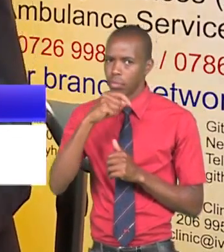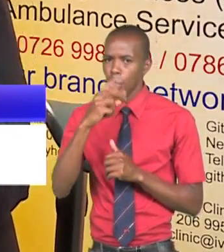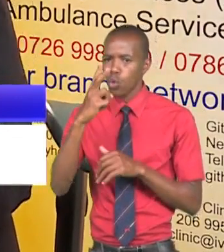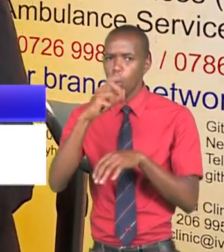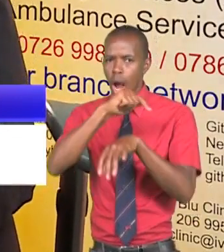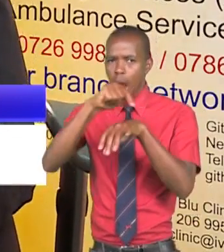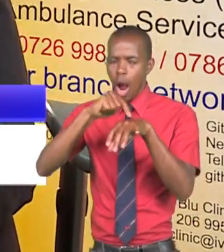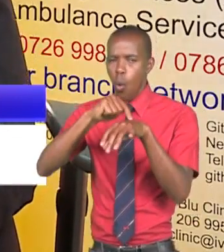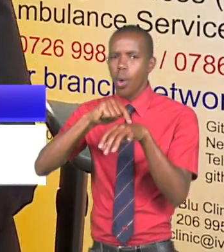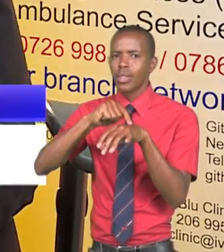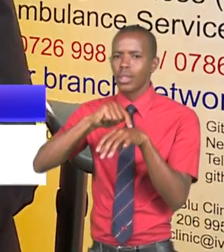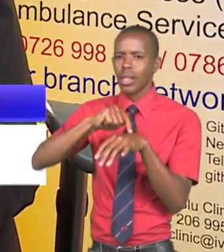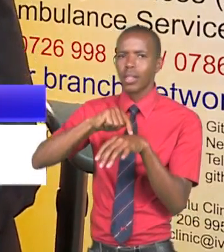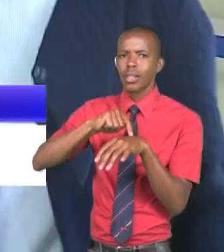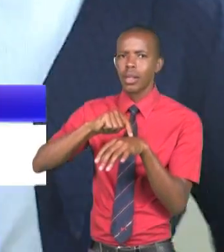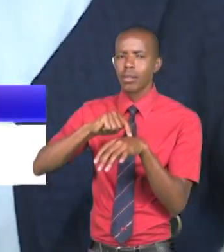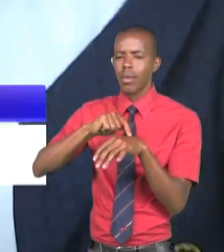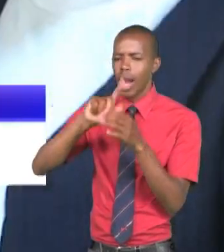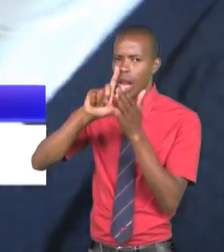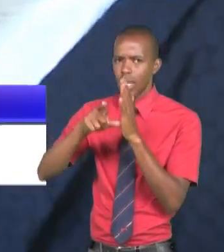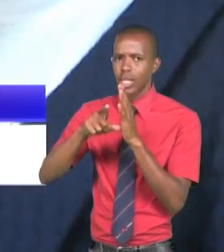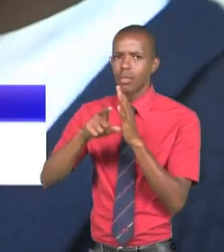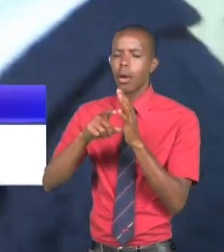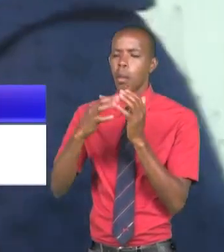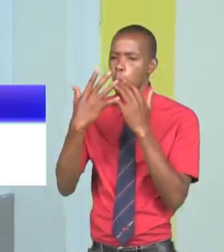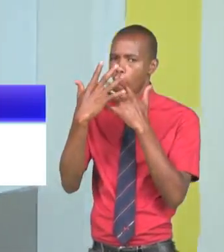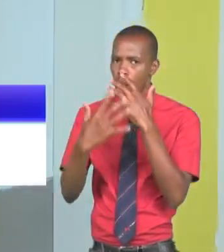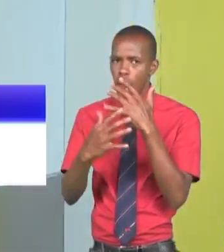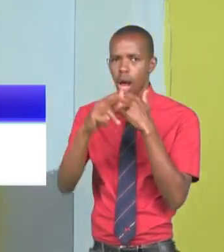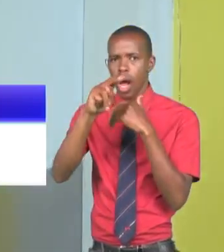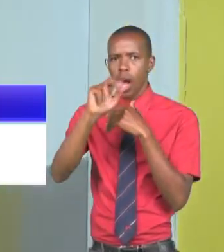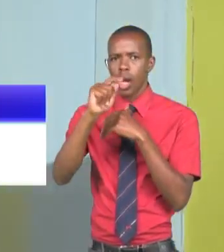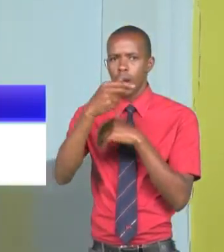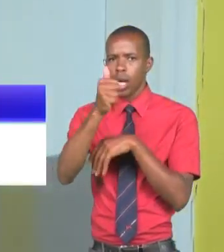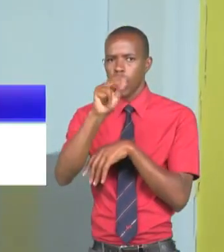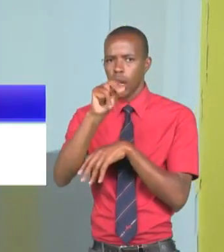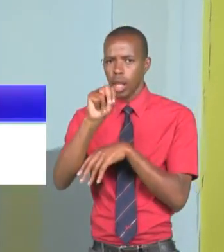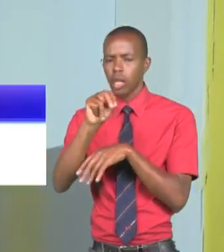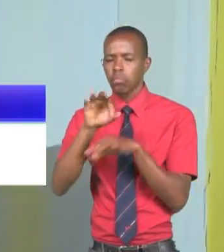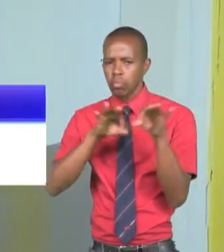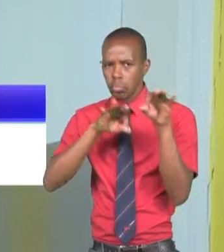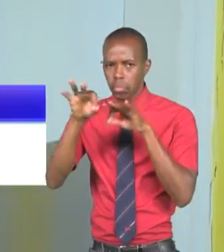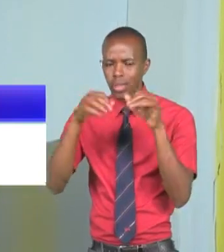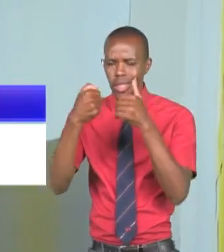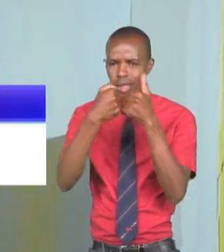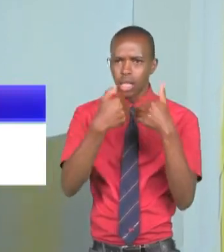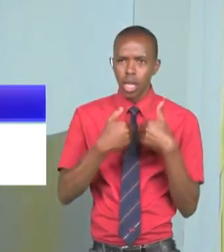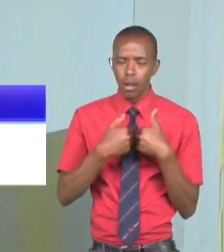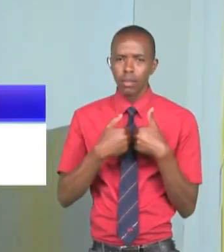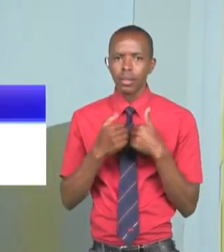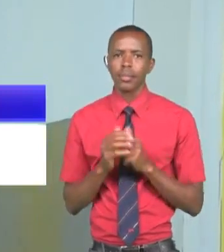later, you're still bleeding. Nathan Mutembei narrates the ordeal he goes through with his